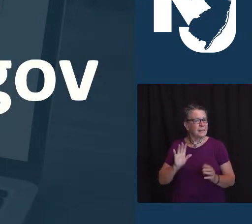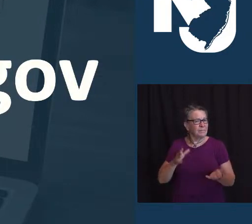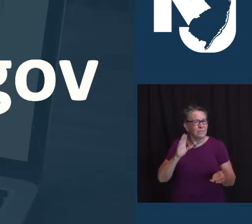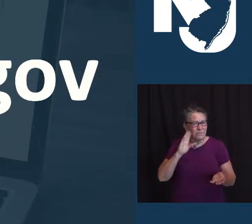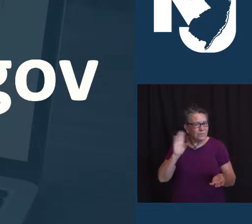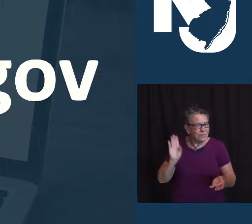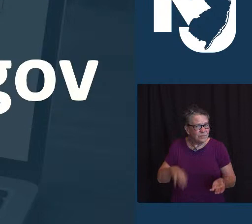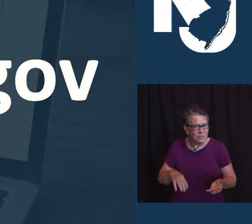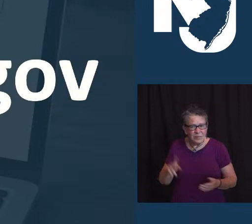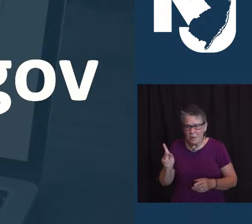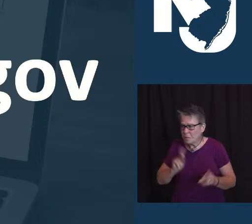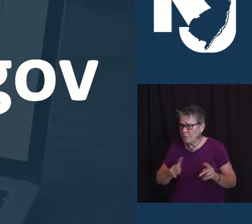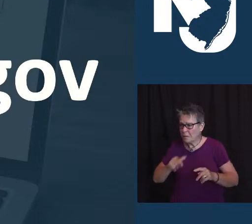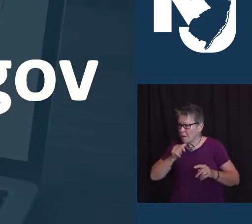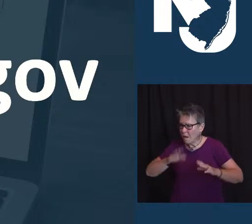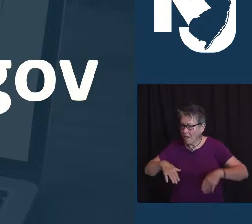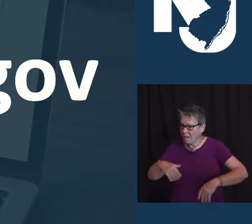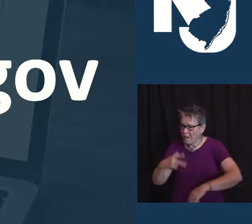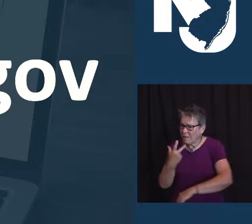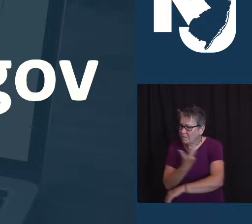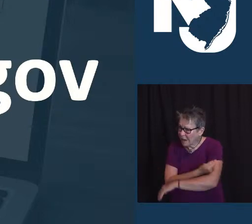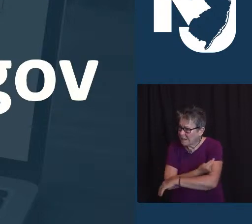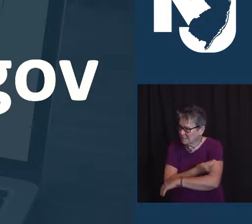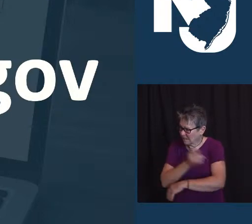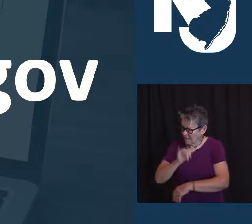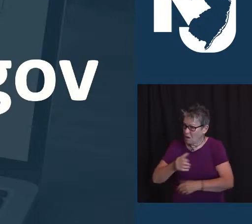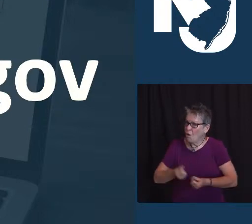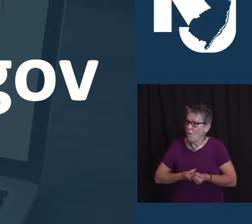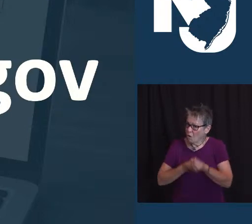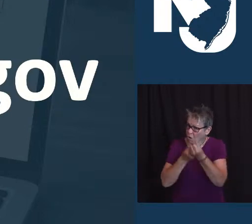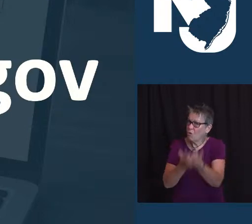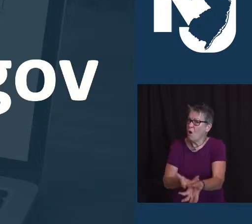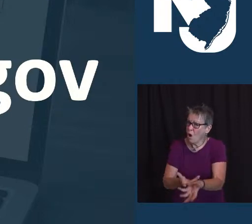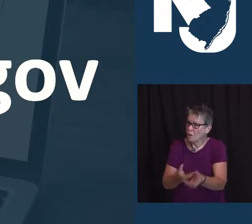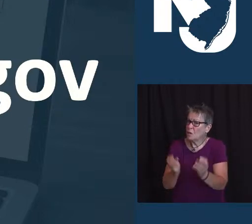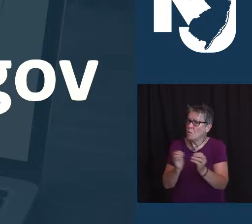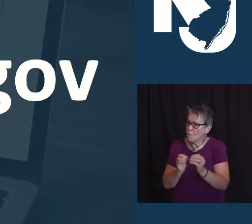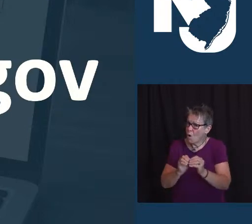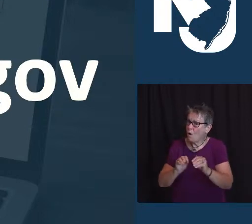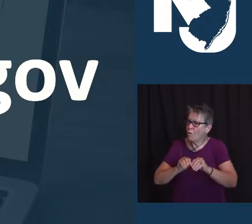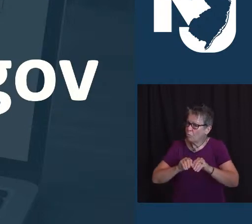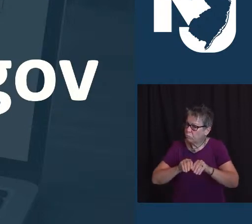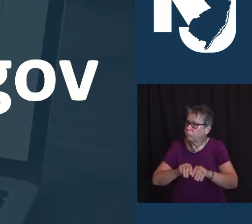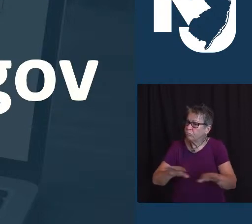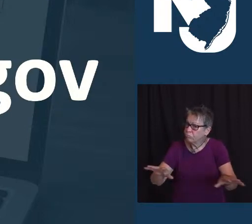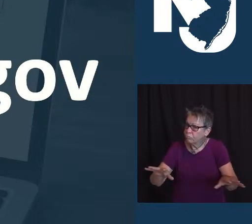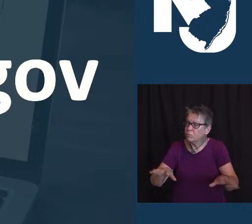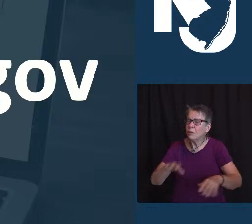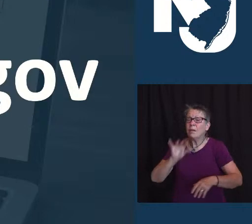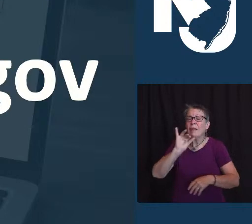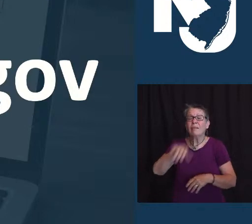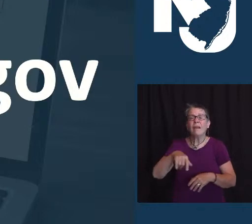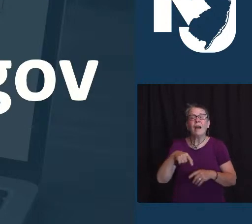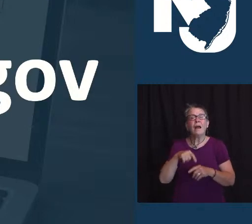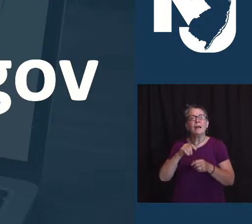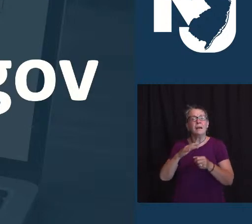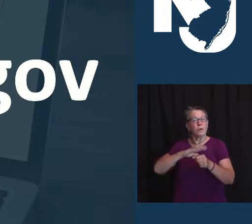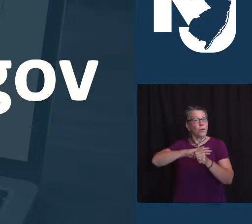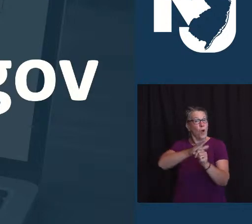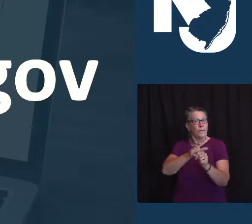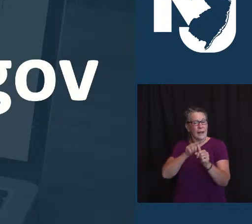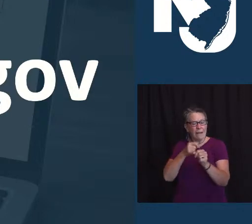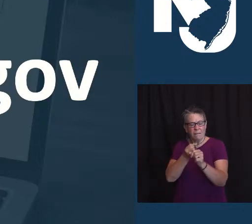Delta variant, which is more highly contagious and more dangerous regardless of age group, is now the predominant strain